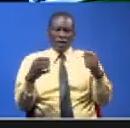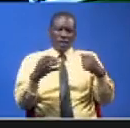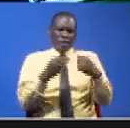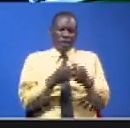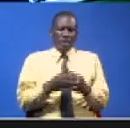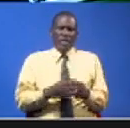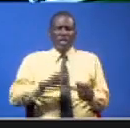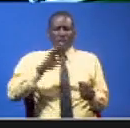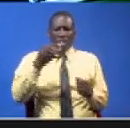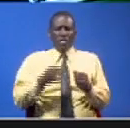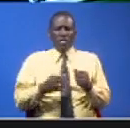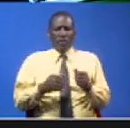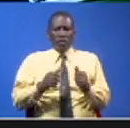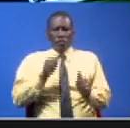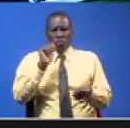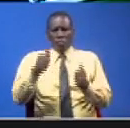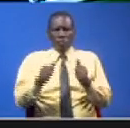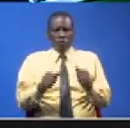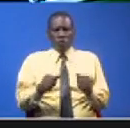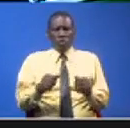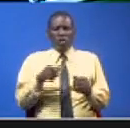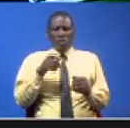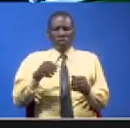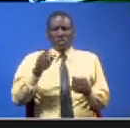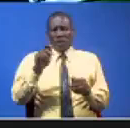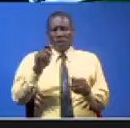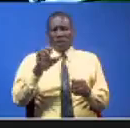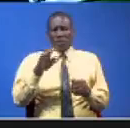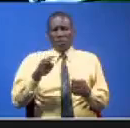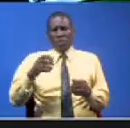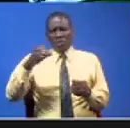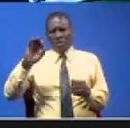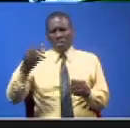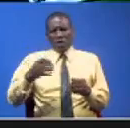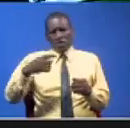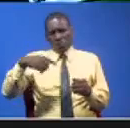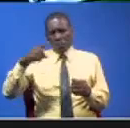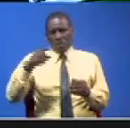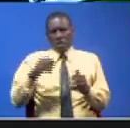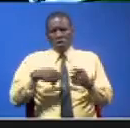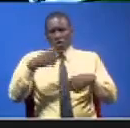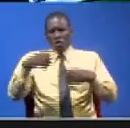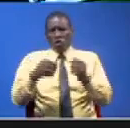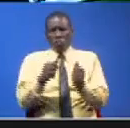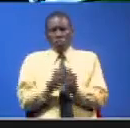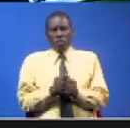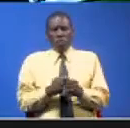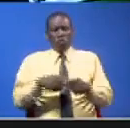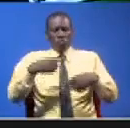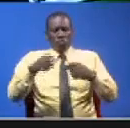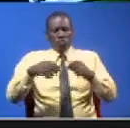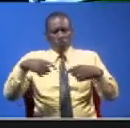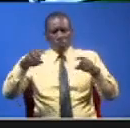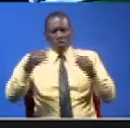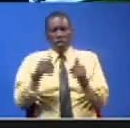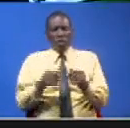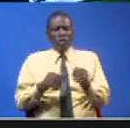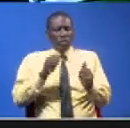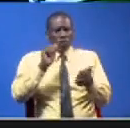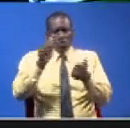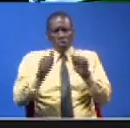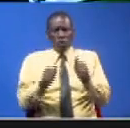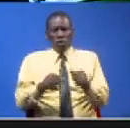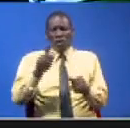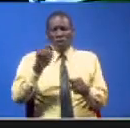Cup game of the season. The win marked KCB's third consecutive victory, continuing their unbeaten start to the campaign. KCB